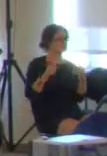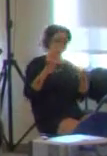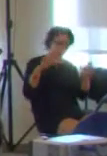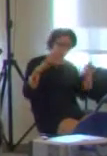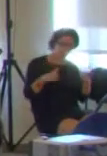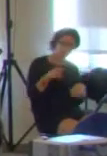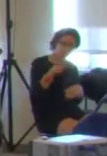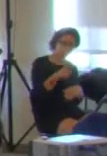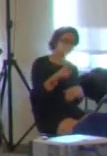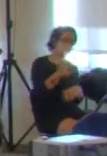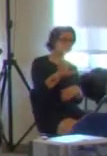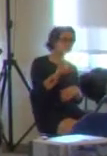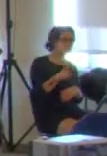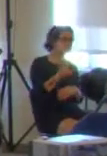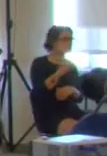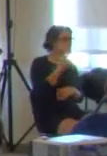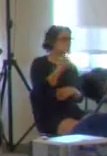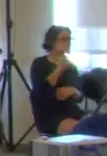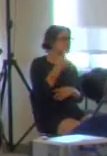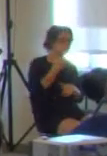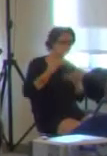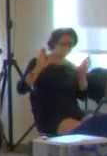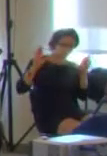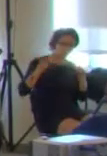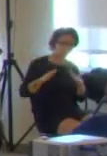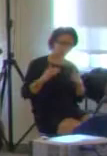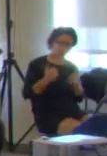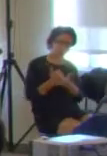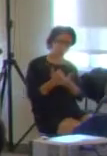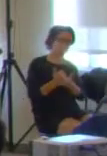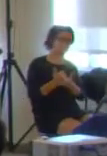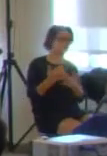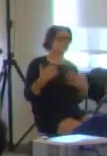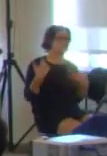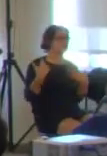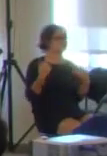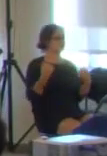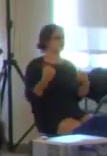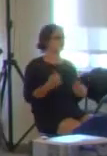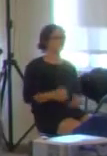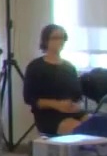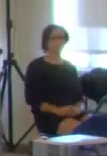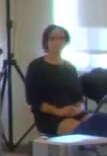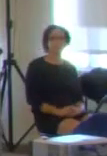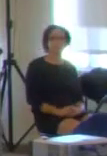their preferences and trying to help them achieve recovery.